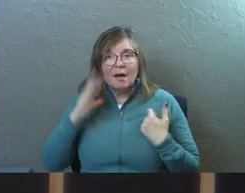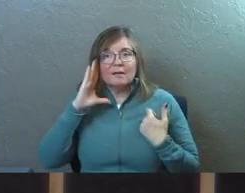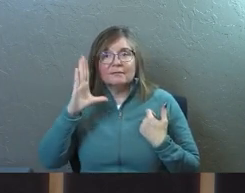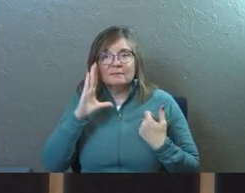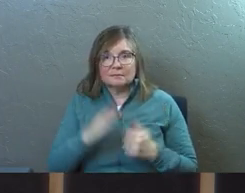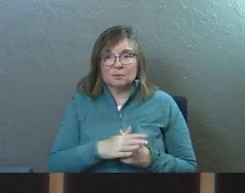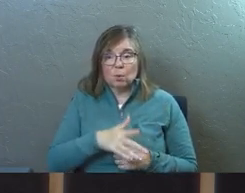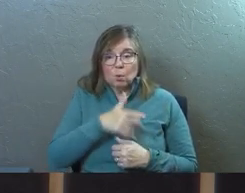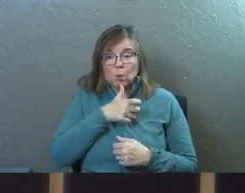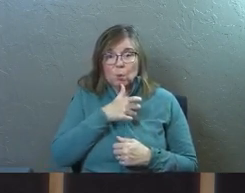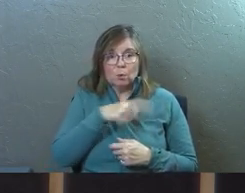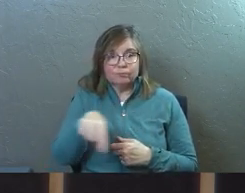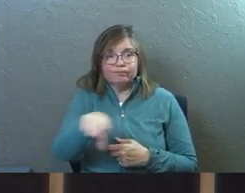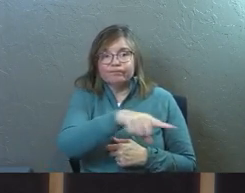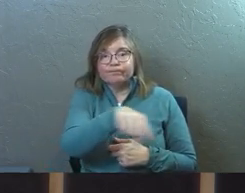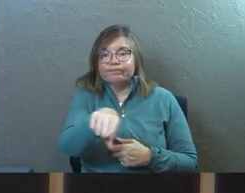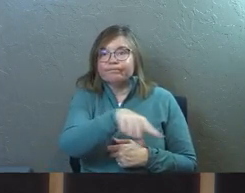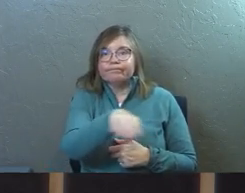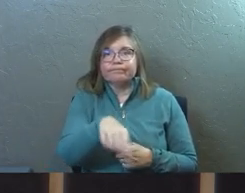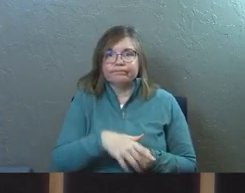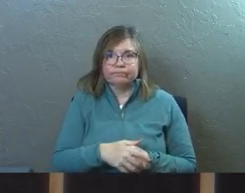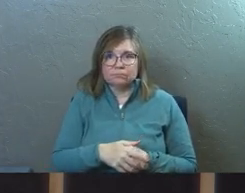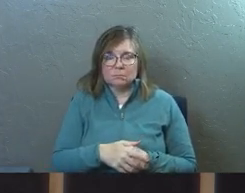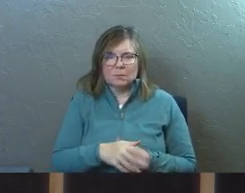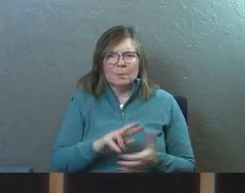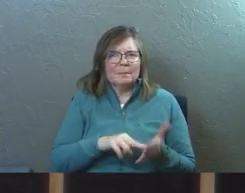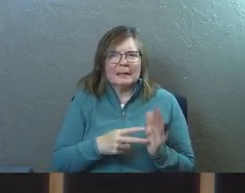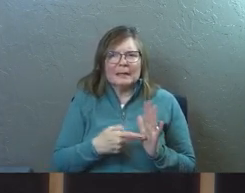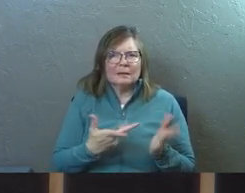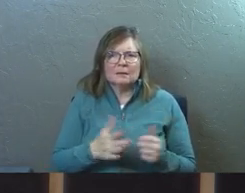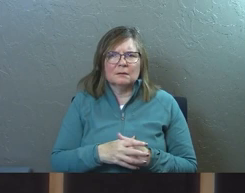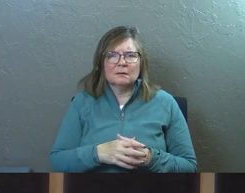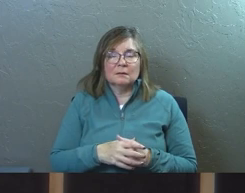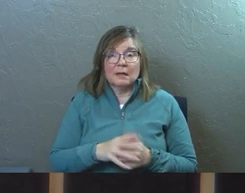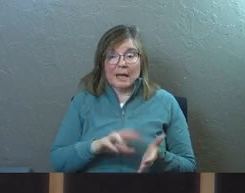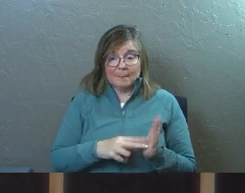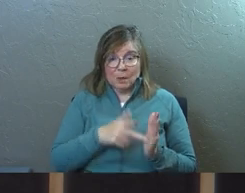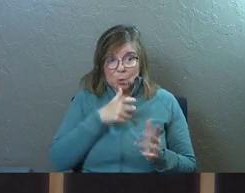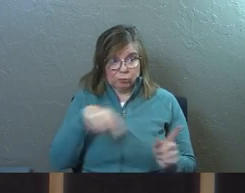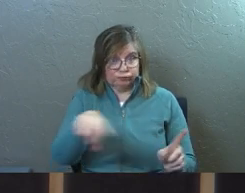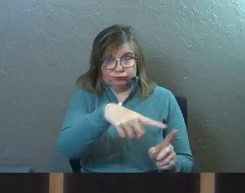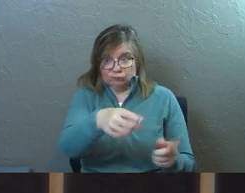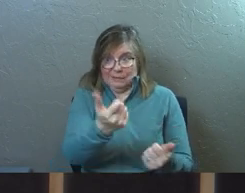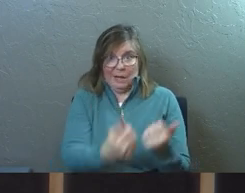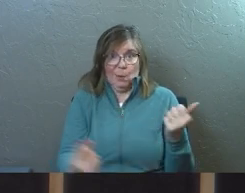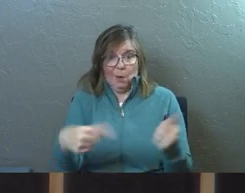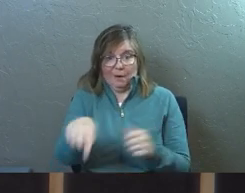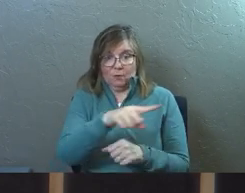Jesus said, whoever. Well, what does that mean? That means whoever.